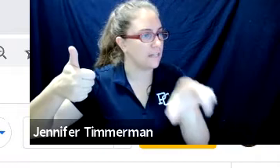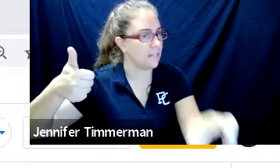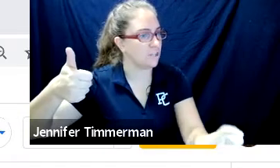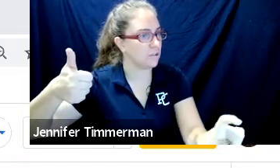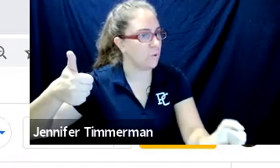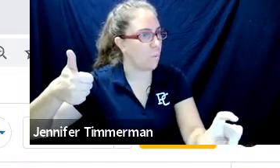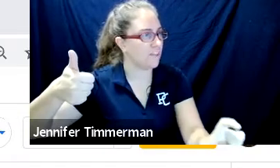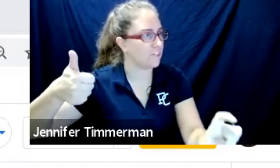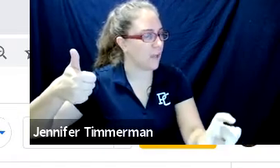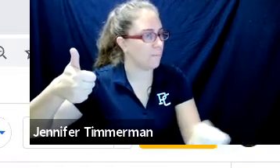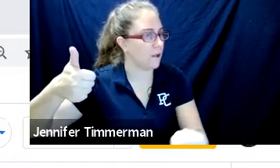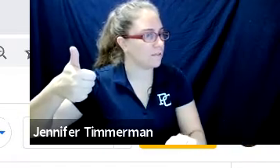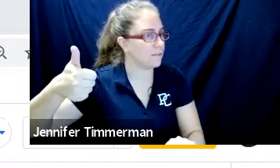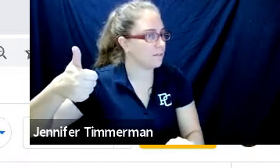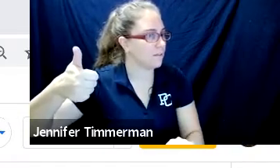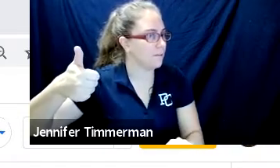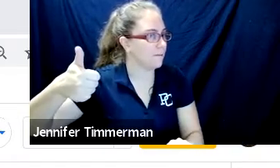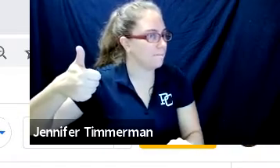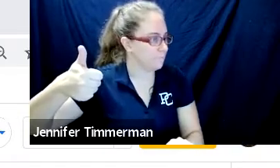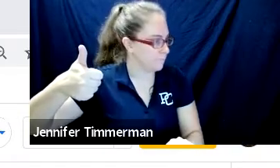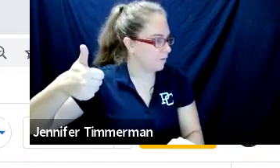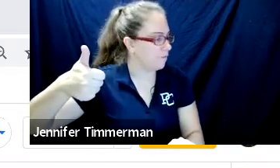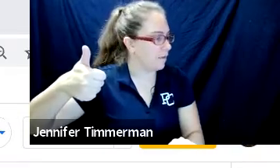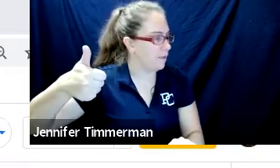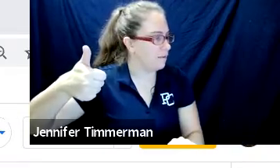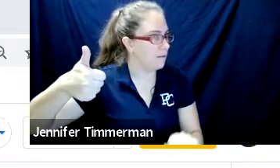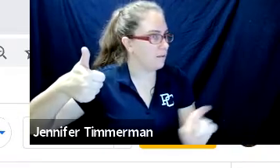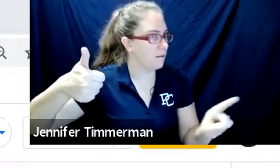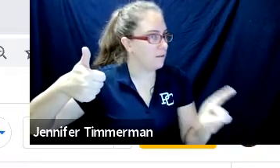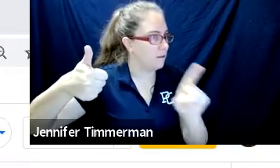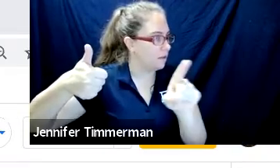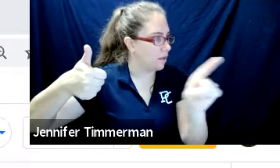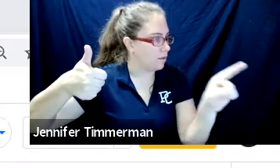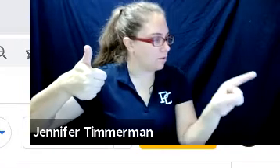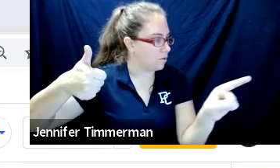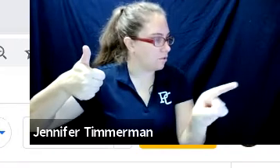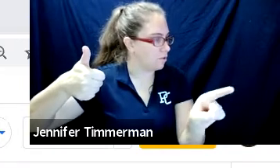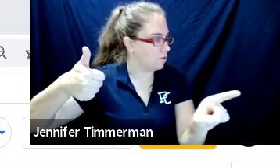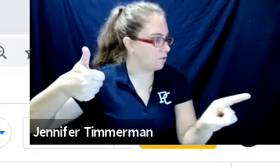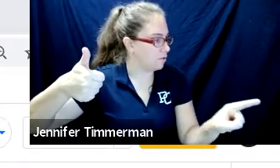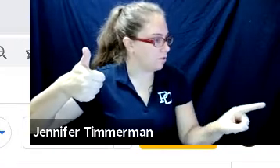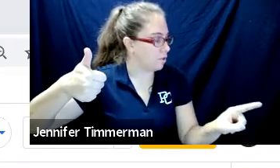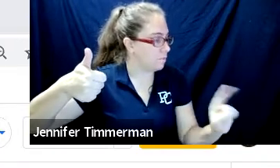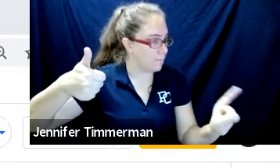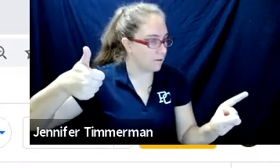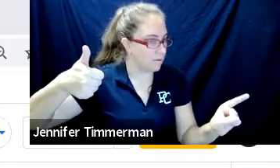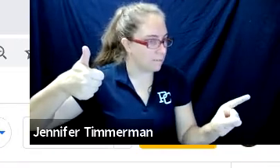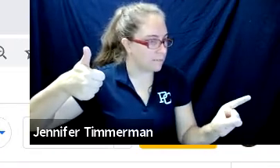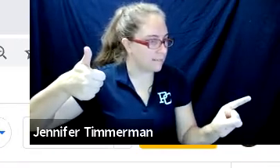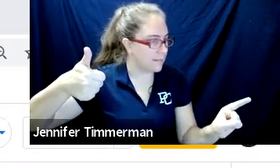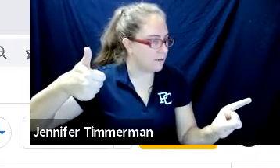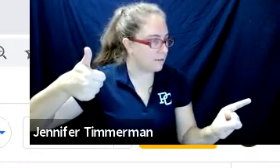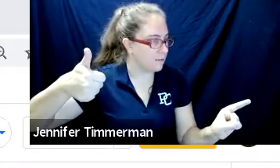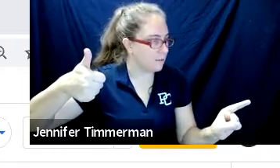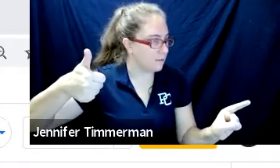screen in your little white chat box. Okay. Good, good, good, good, good. Bob, are you able to